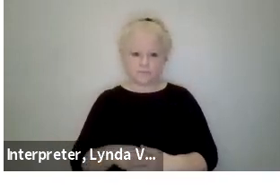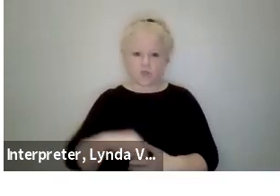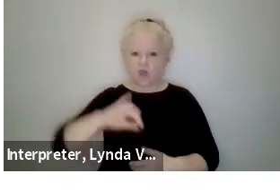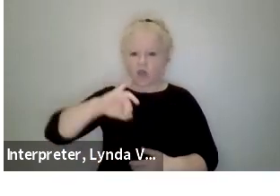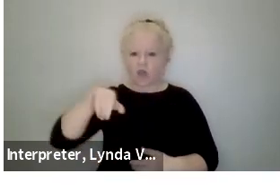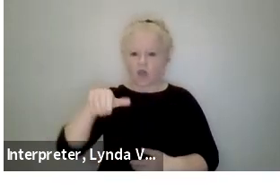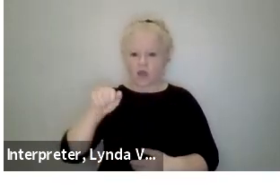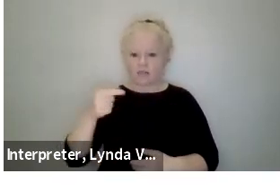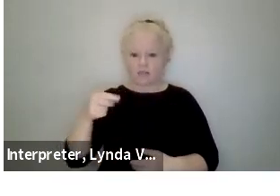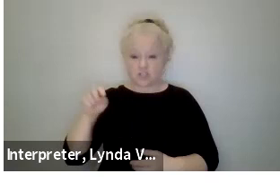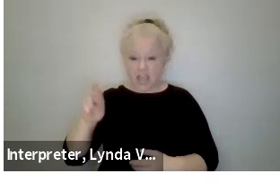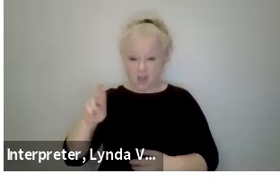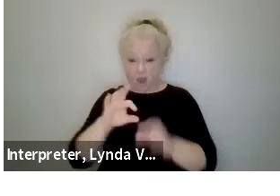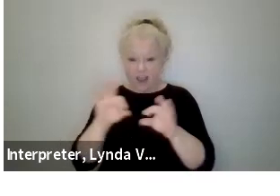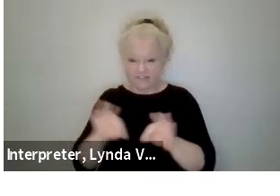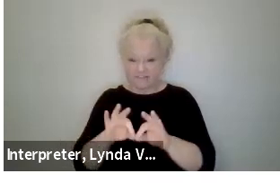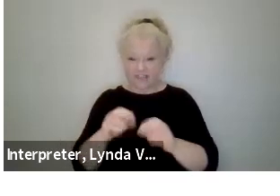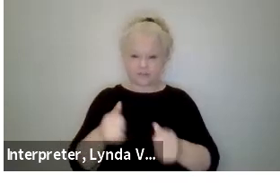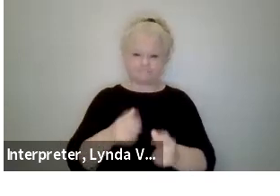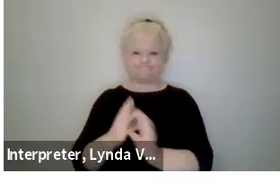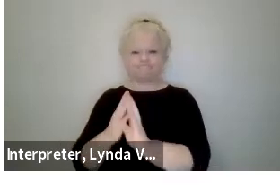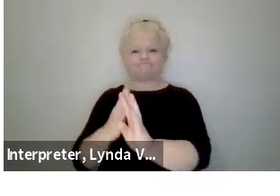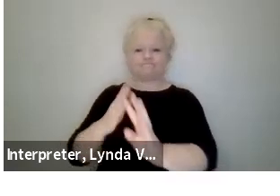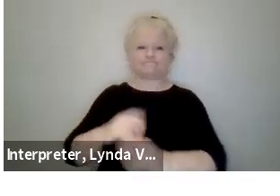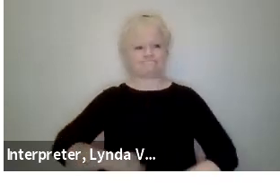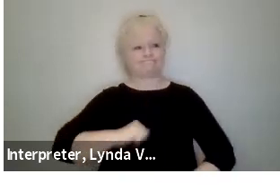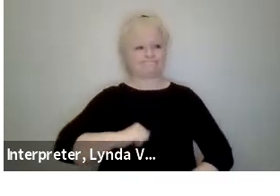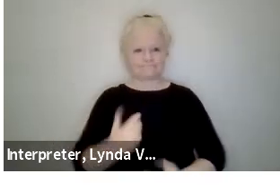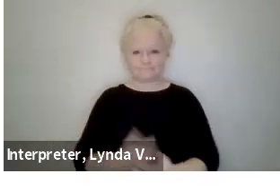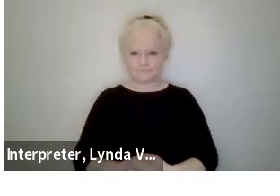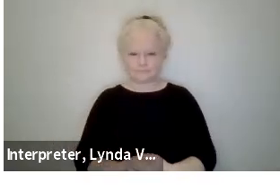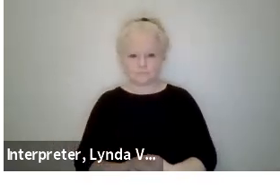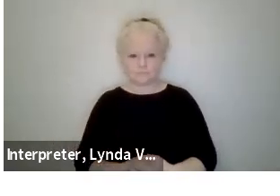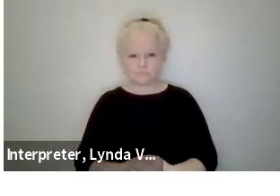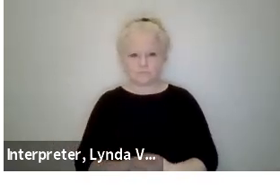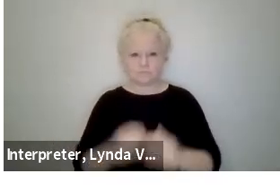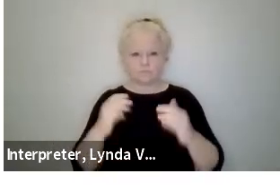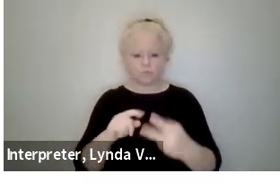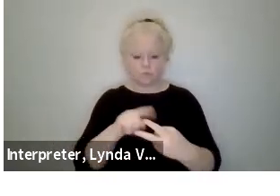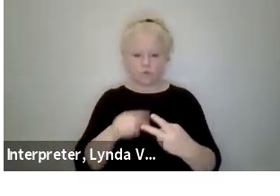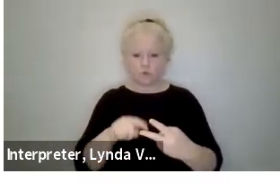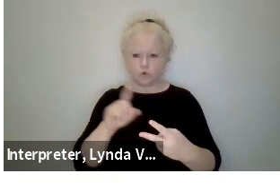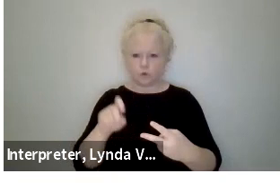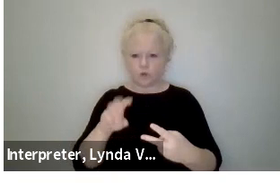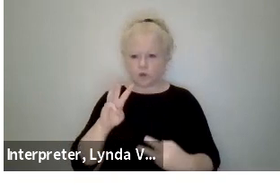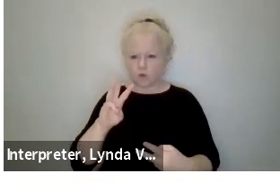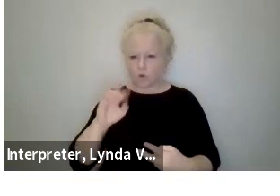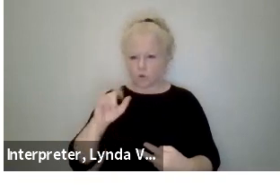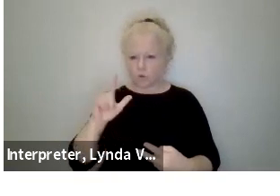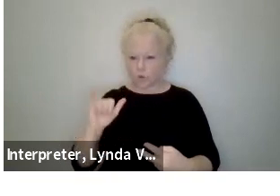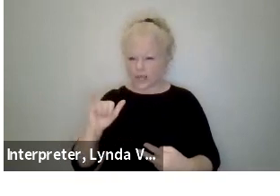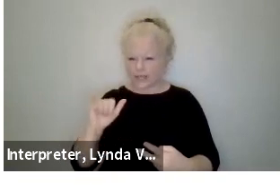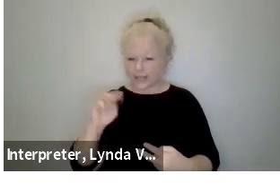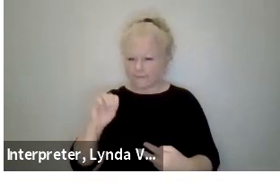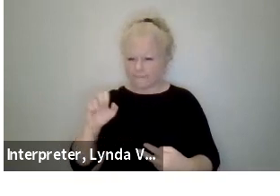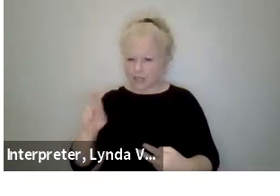all of y'all. So we had two other questions from Willie Miller, and I'm not sure if they were specific to Pitney Bowes, and if they